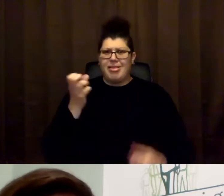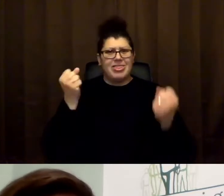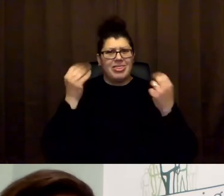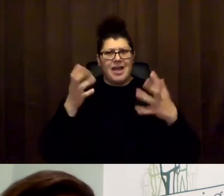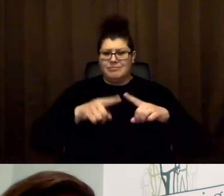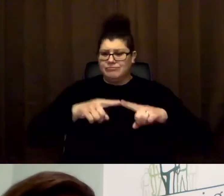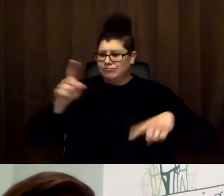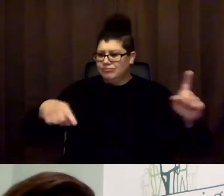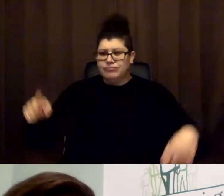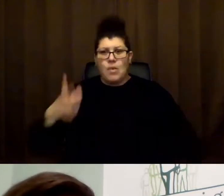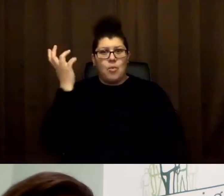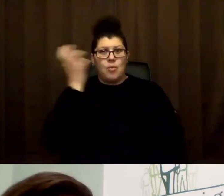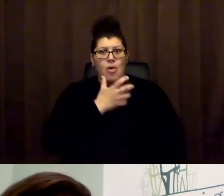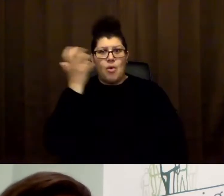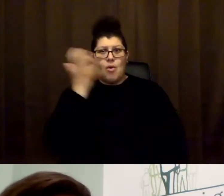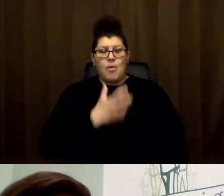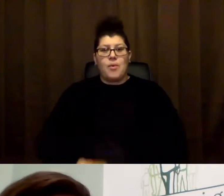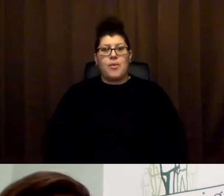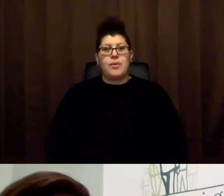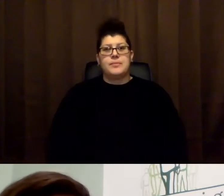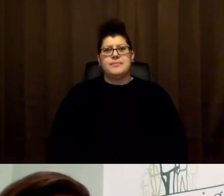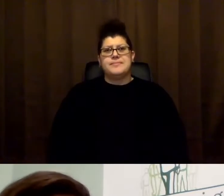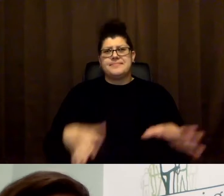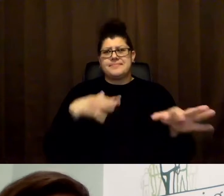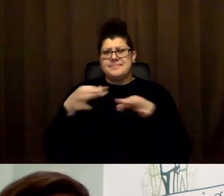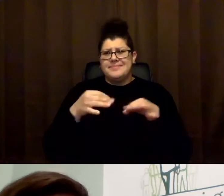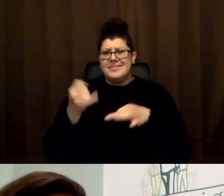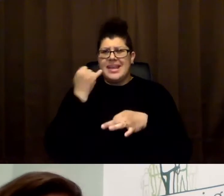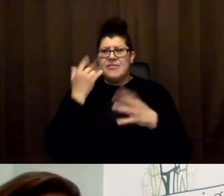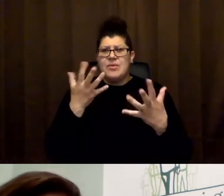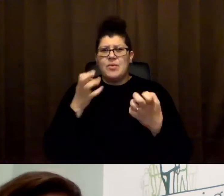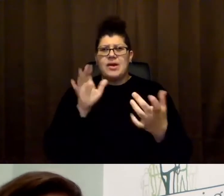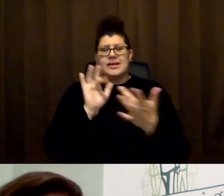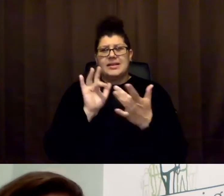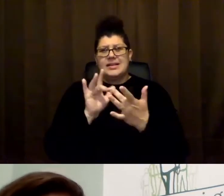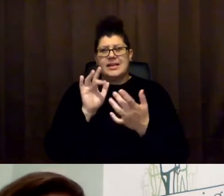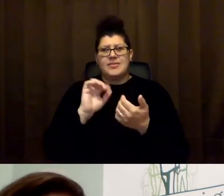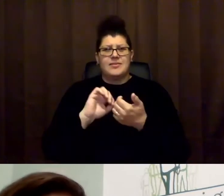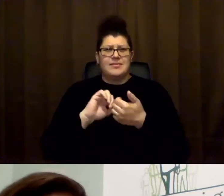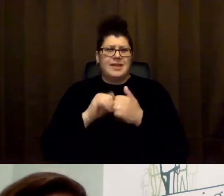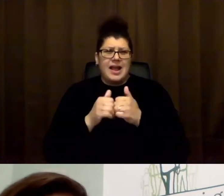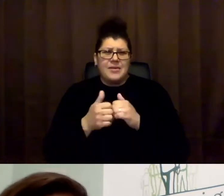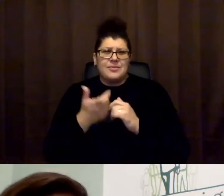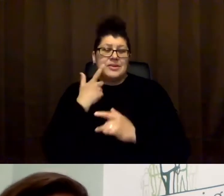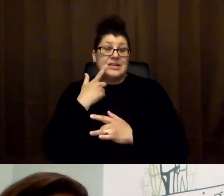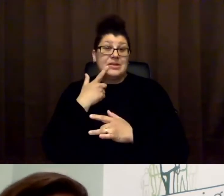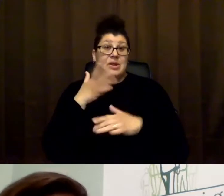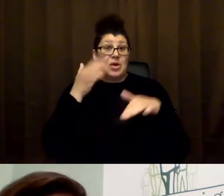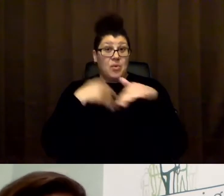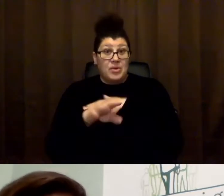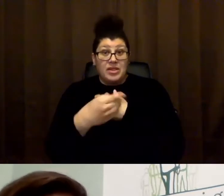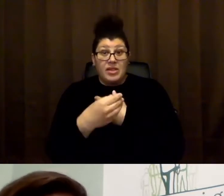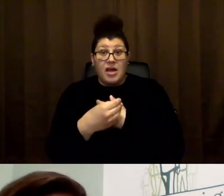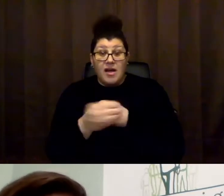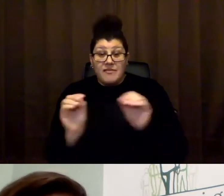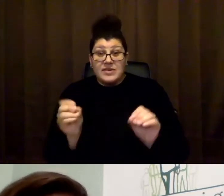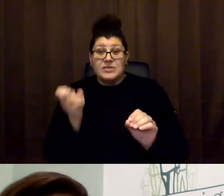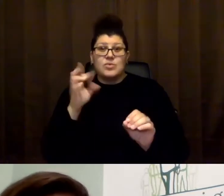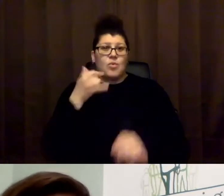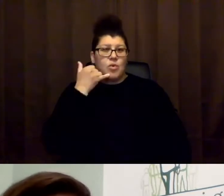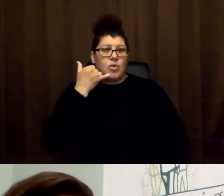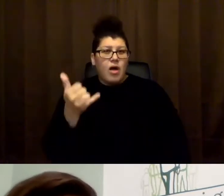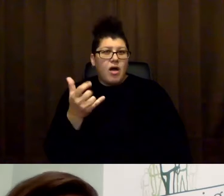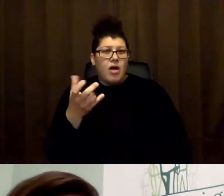bases. So tell us, Adani, if people want to connect with you for services, do they just walk into your offices, or are they better to call or